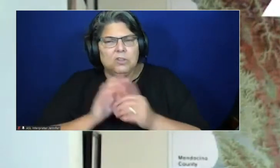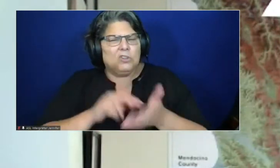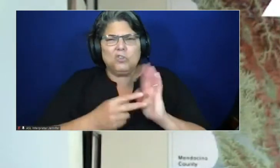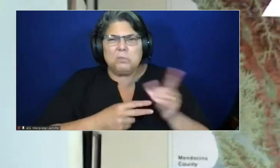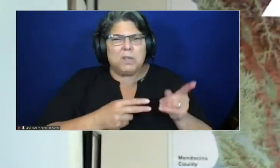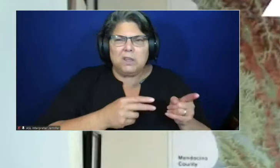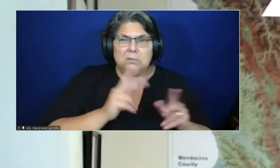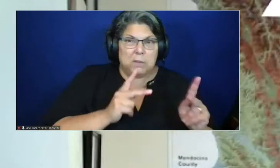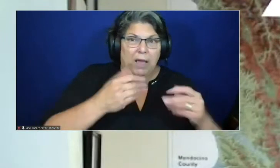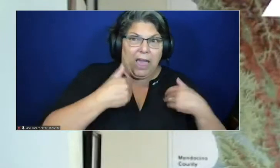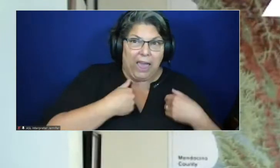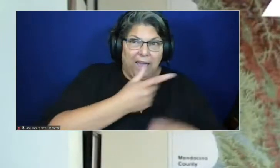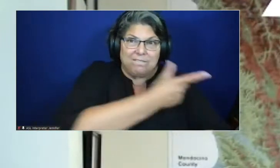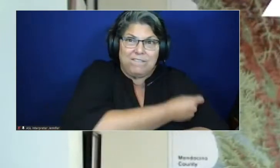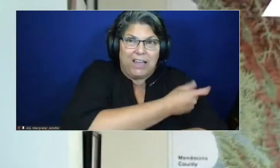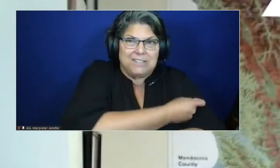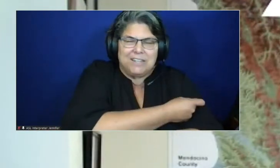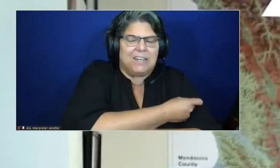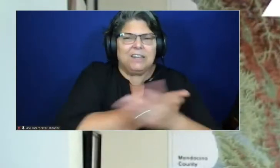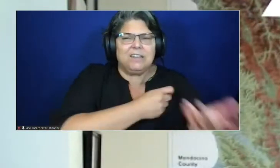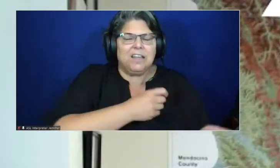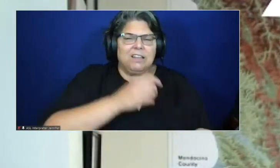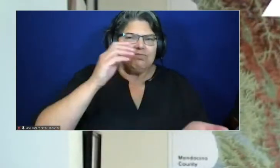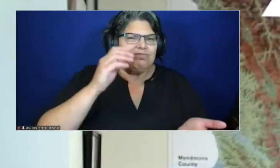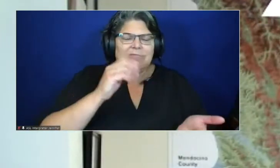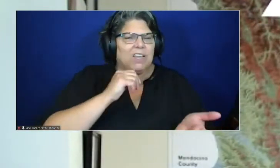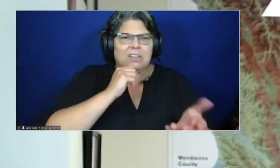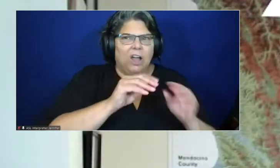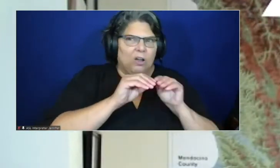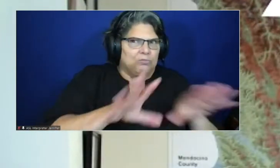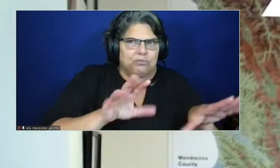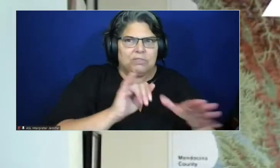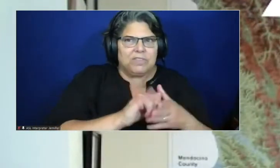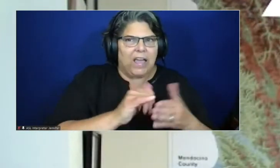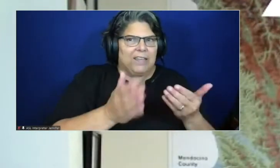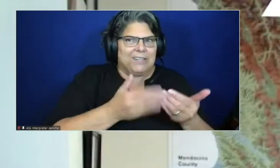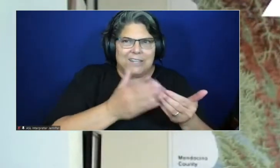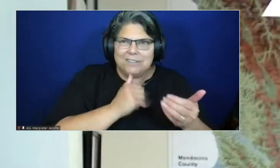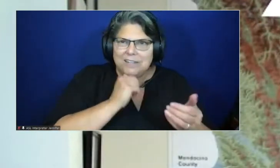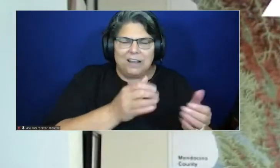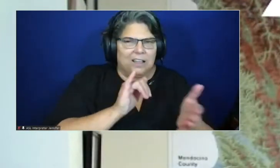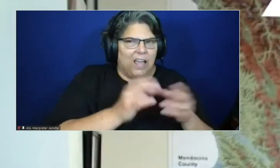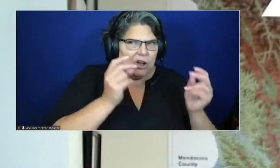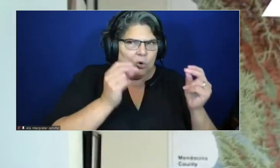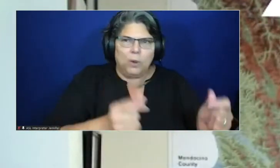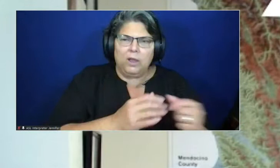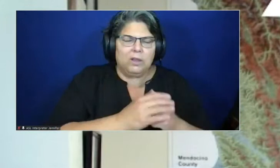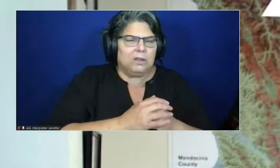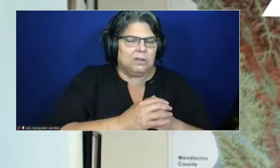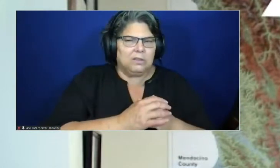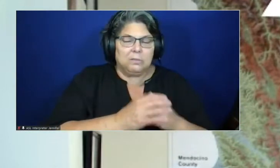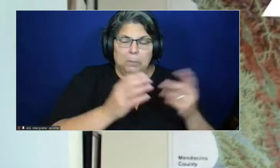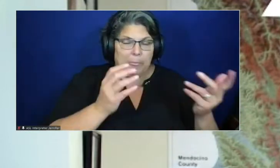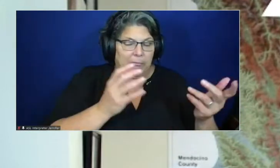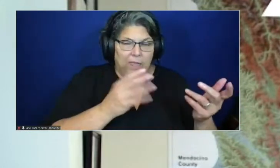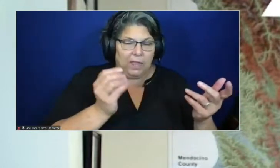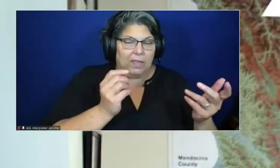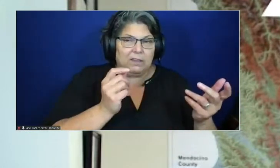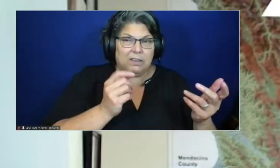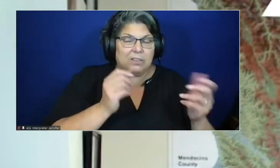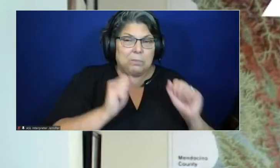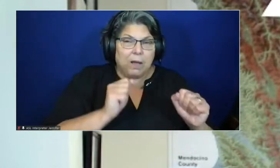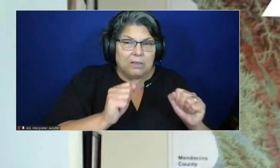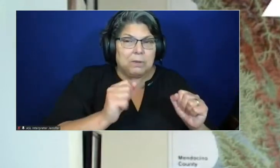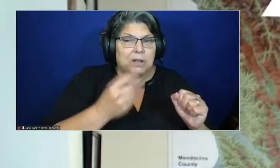contagious for a much shorter time. And their odds of getting severely ill or passing on, transmitting